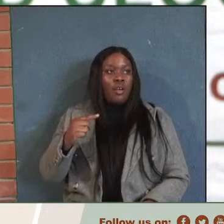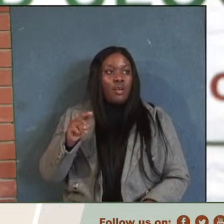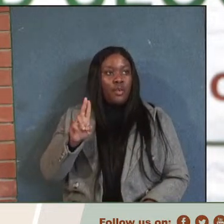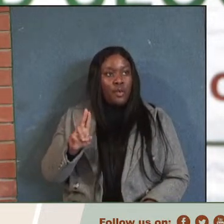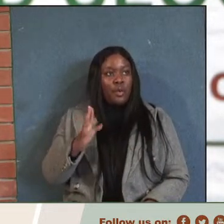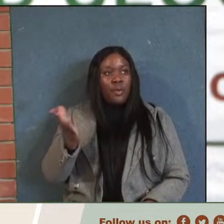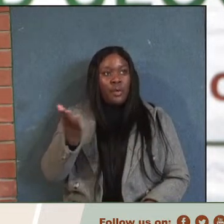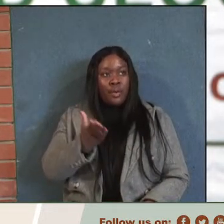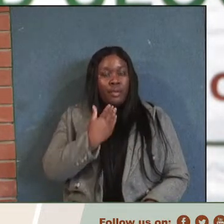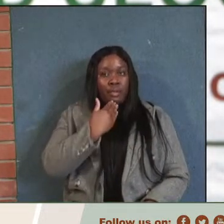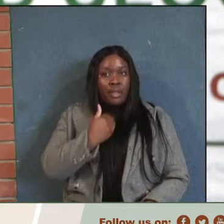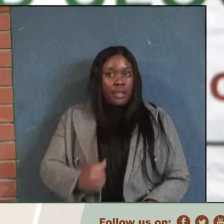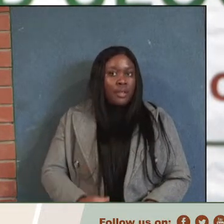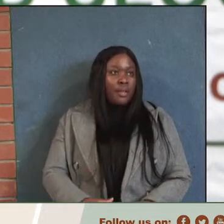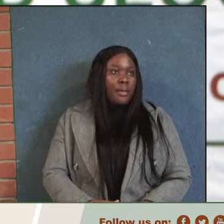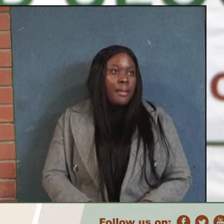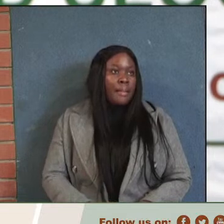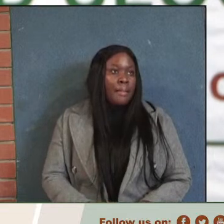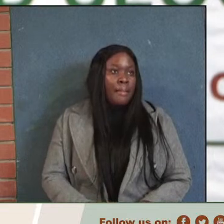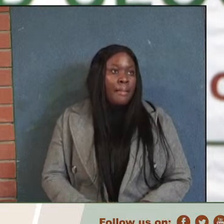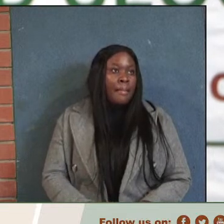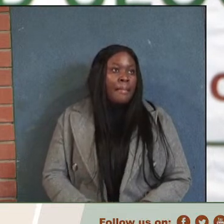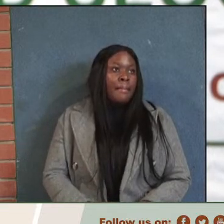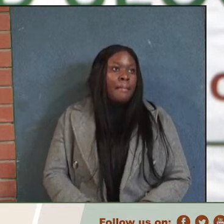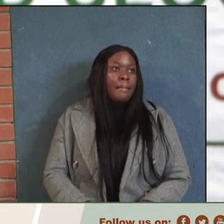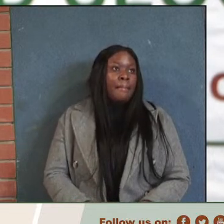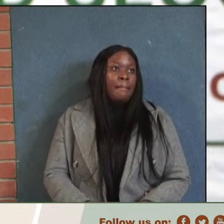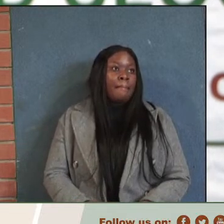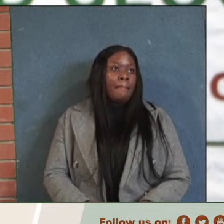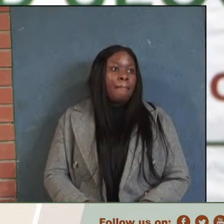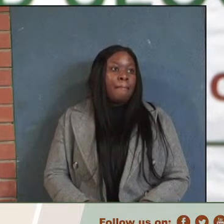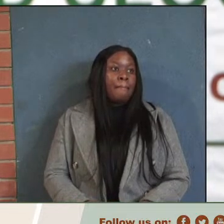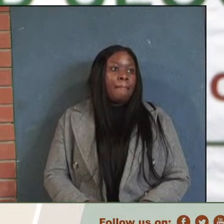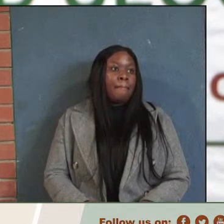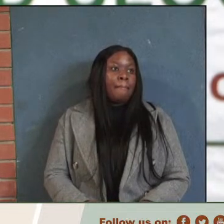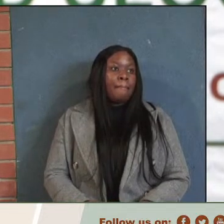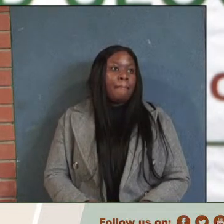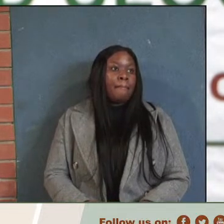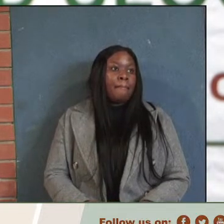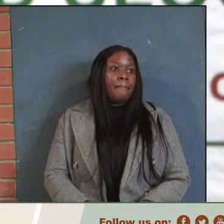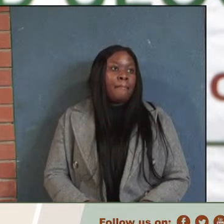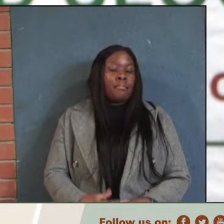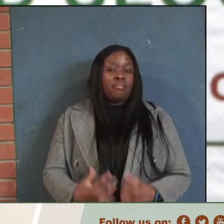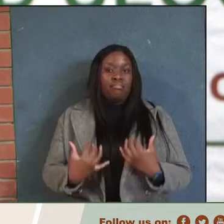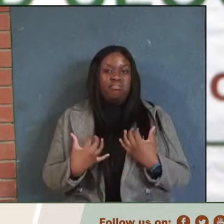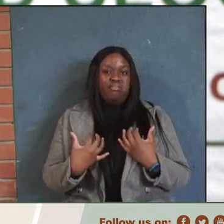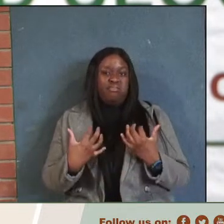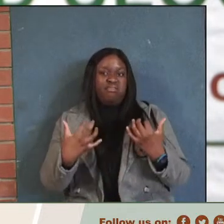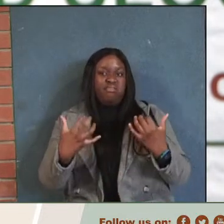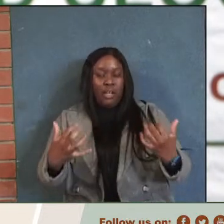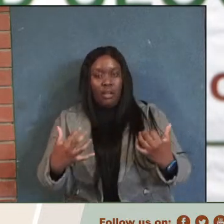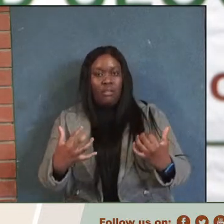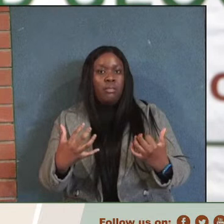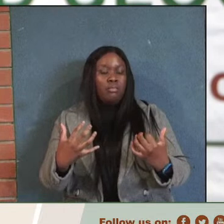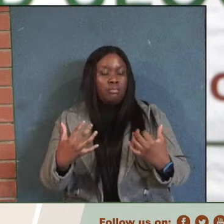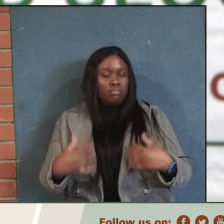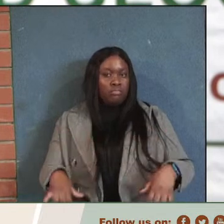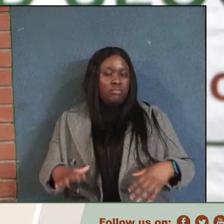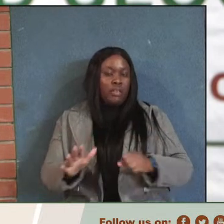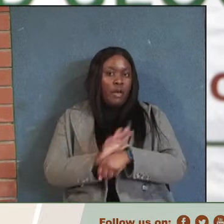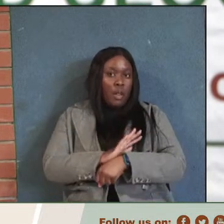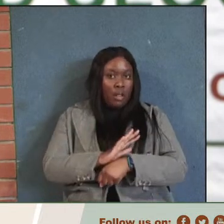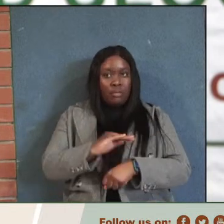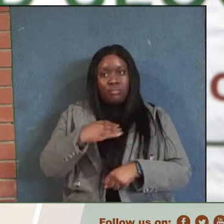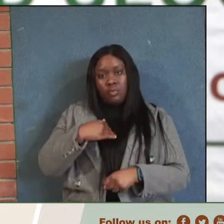you. Thank you, Chair. I greet the House at its almost fullest capacity. Can we please be